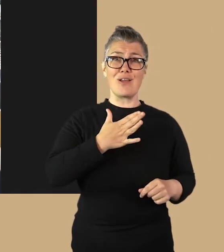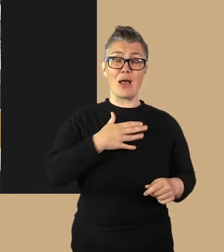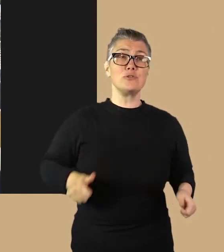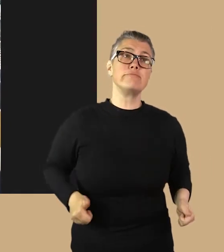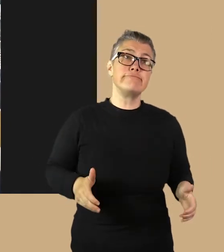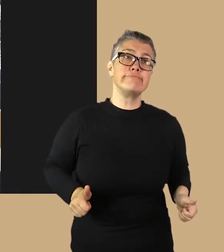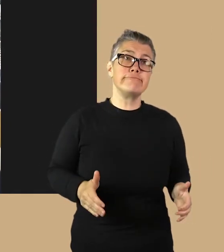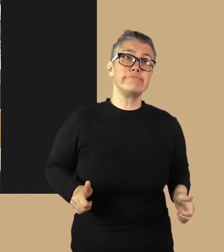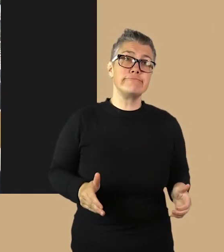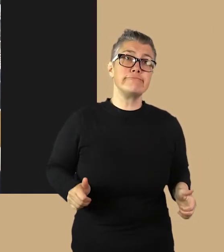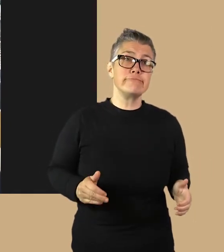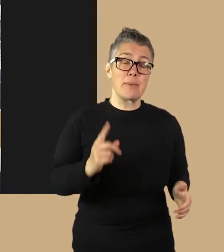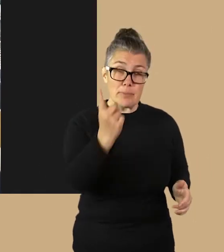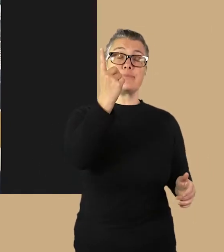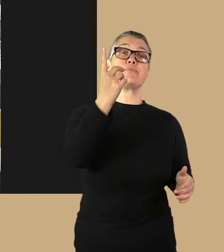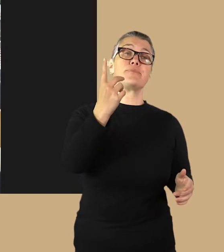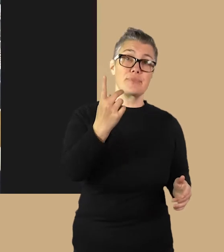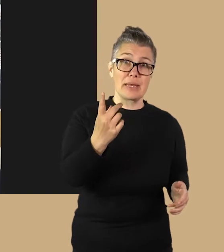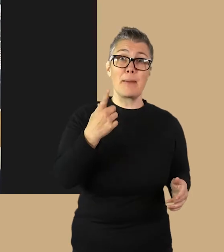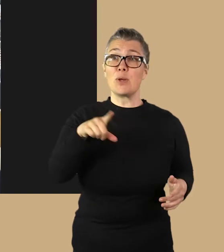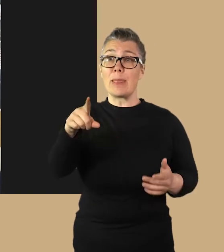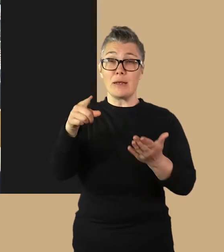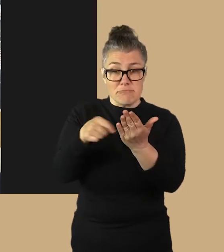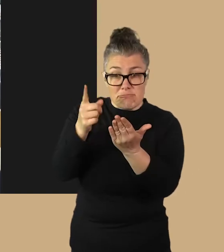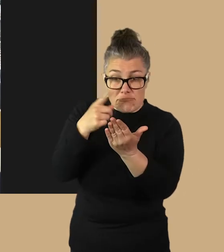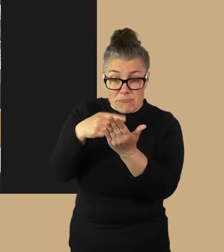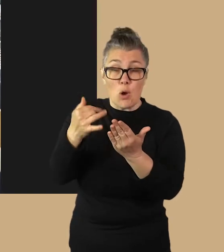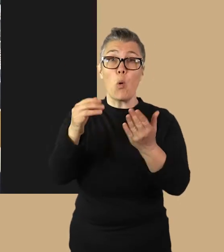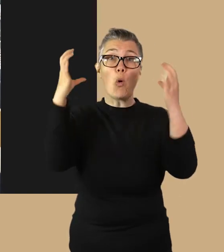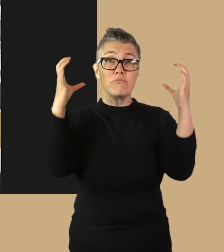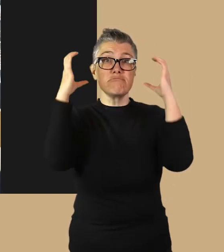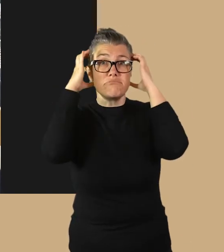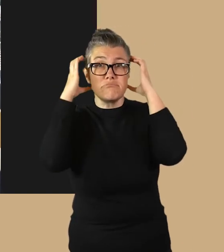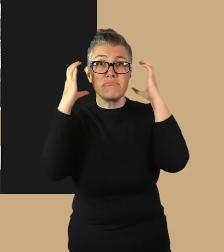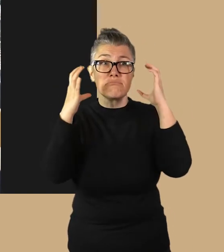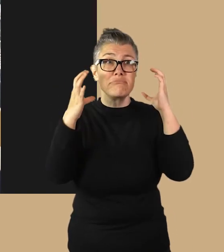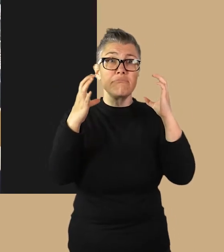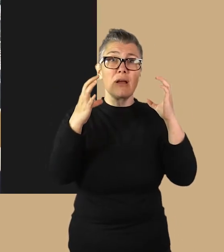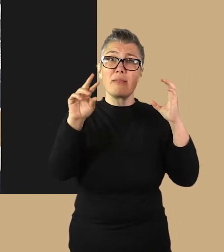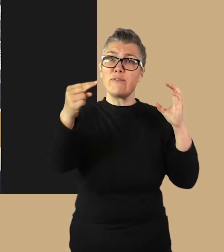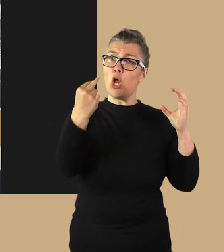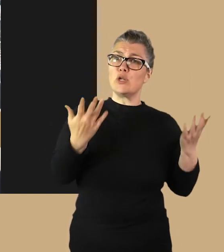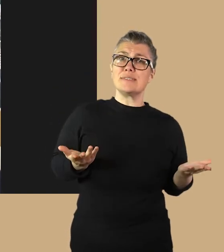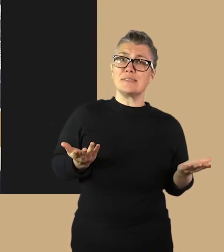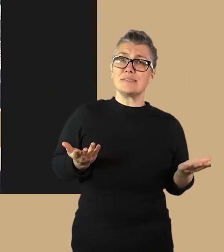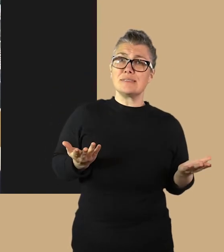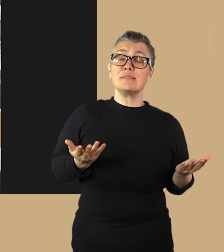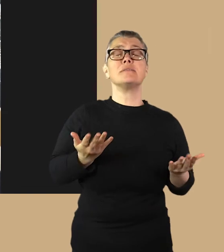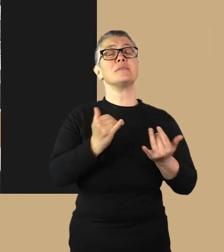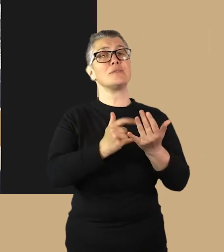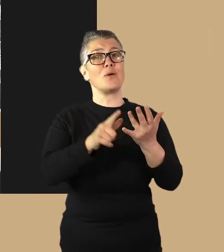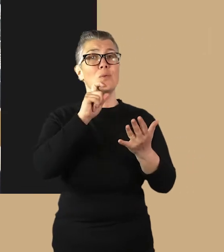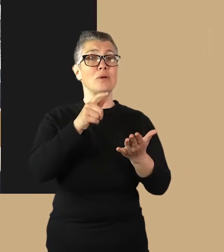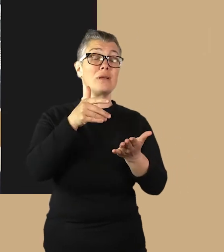seconds because they haven't noticed me because they're on their phone or they're on their headphones or whatever. So I think that would be helpful.